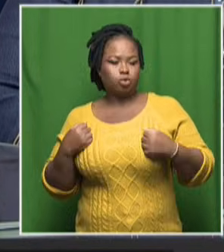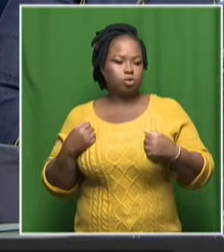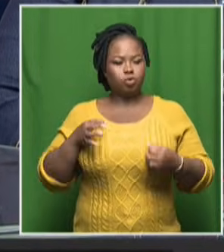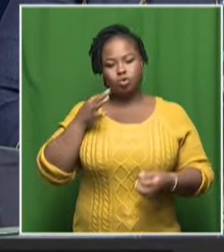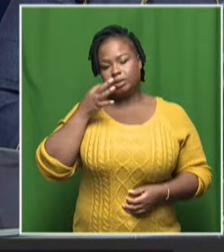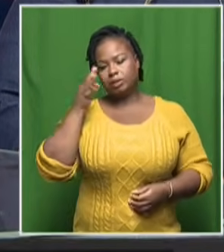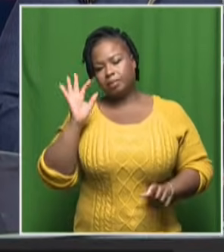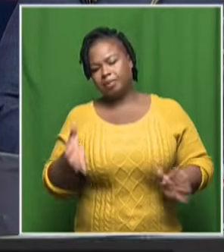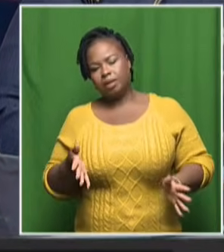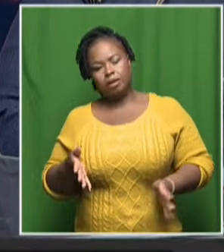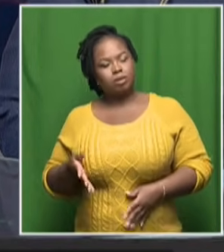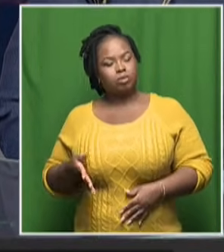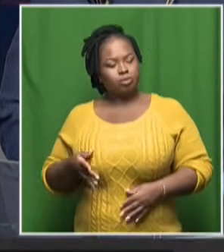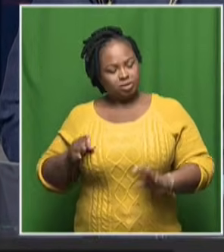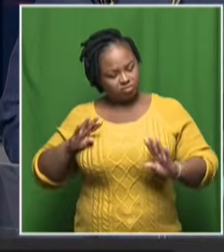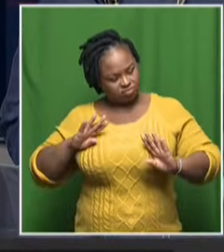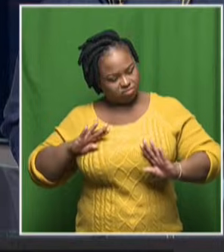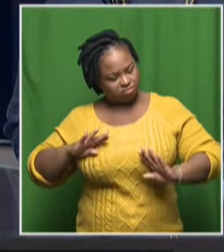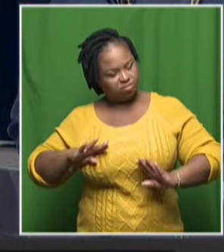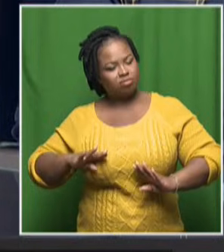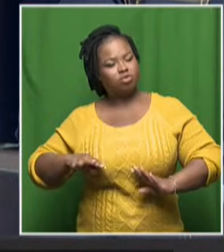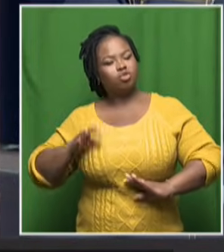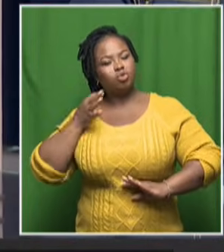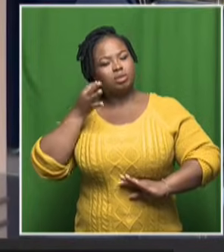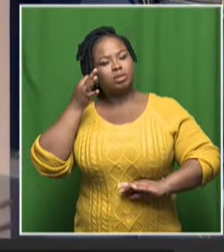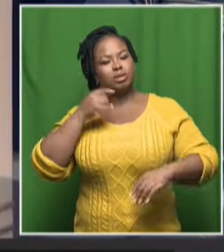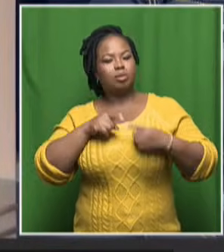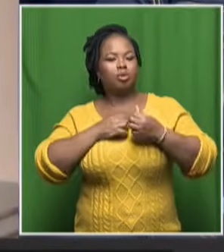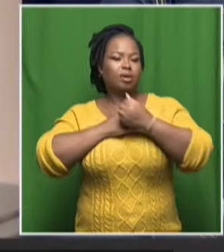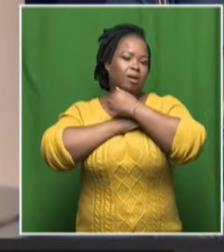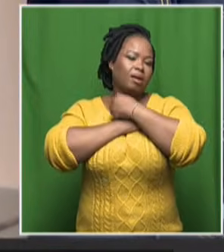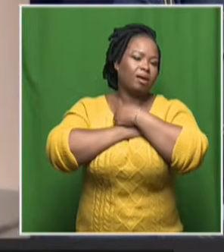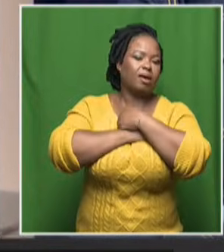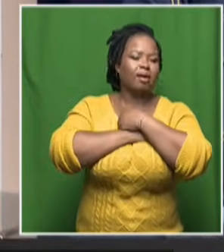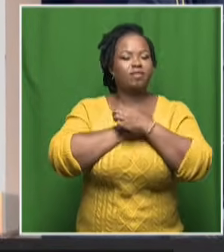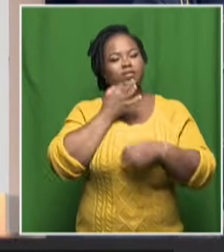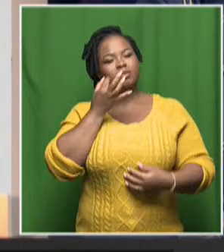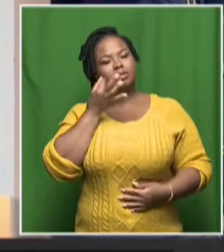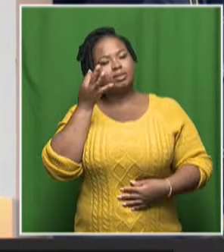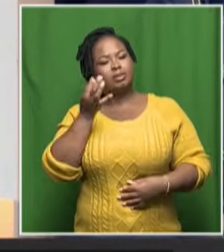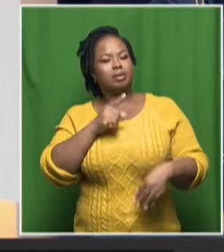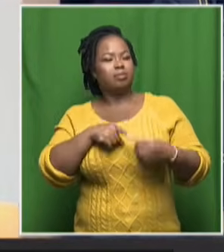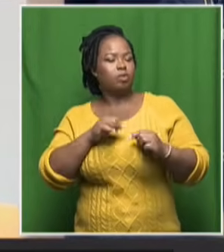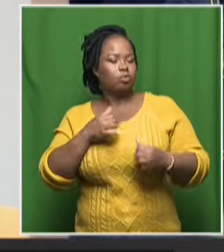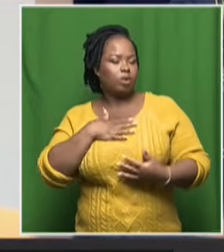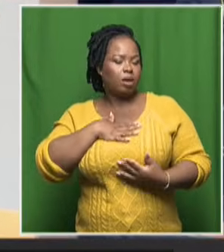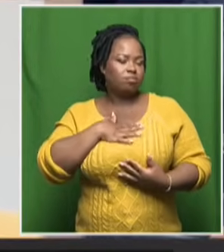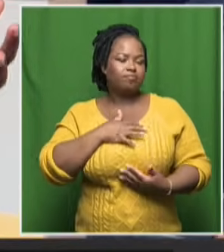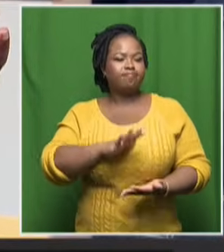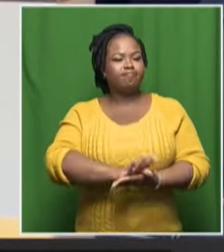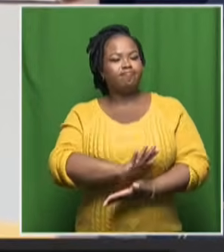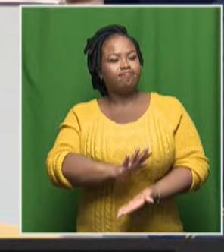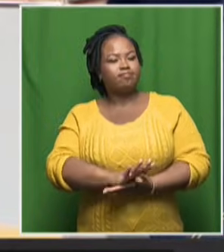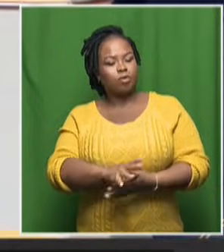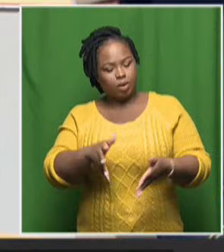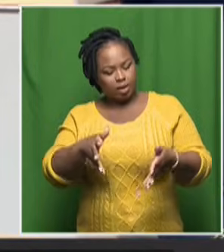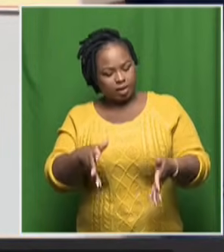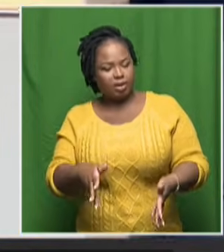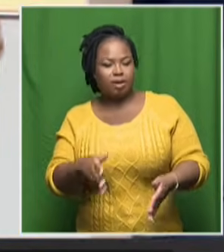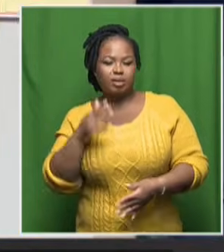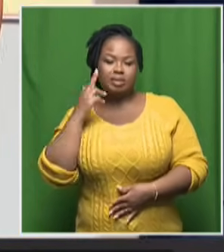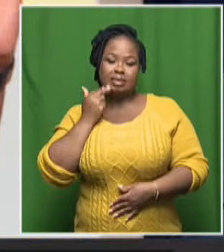it's always like, let's mellow down. Let's sing about love, you know? Let's sing about how grateful we are of being here. You know,